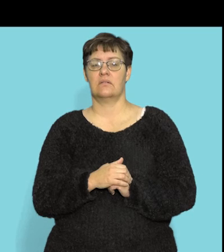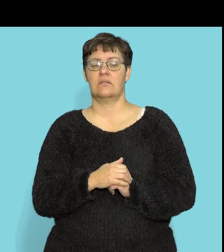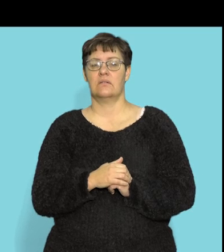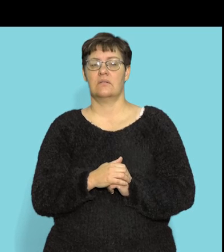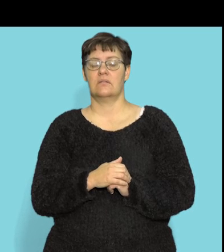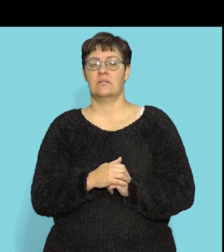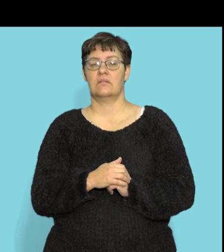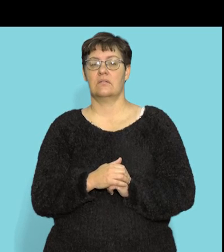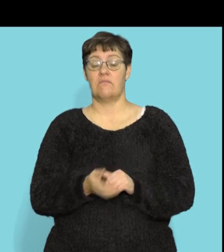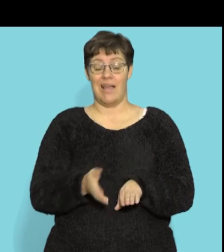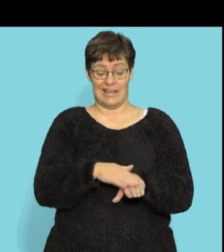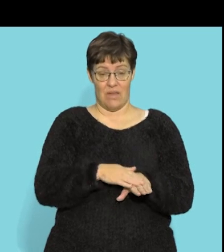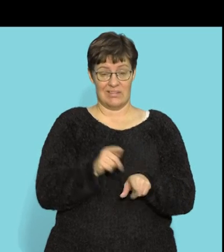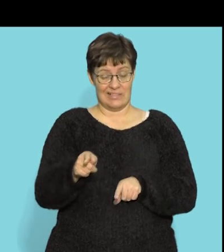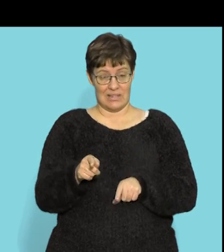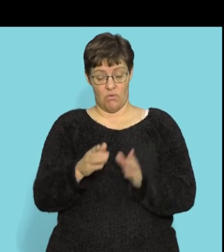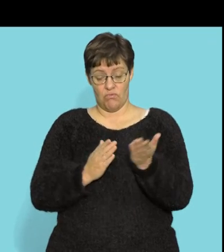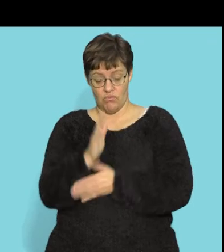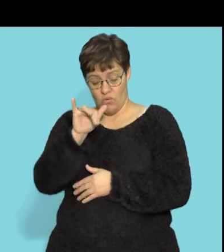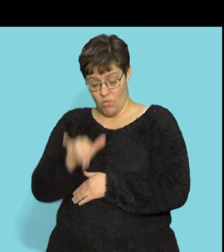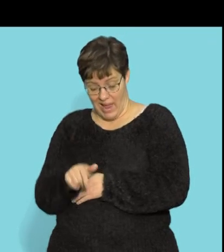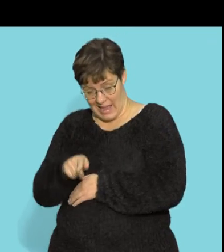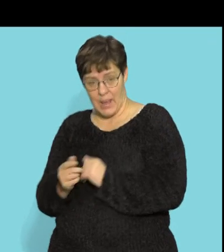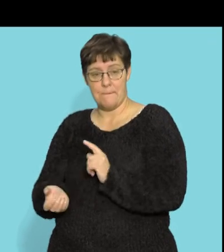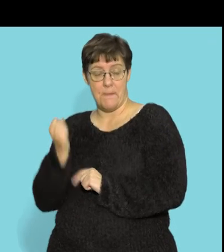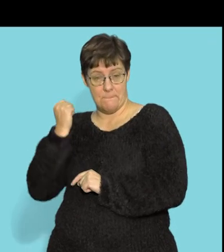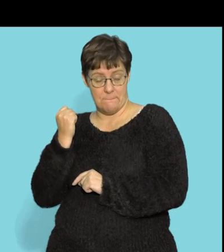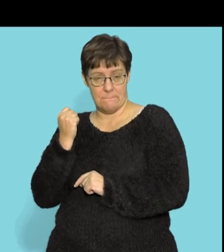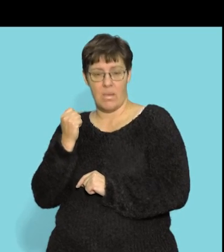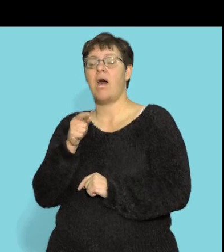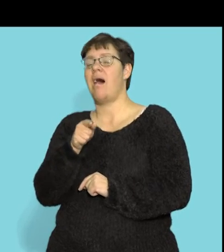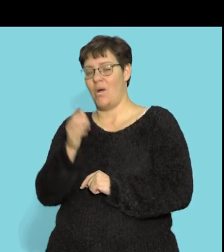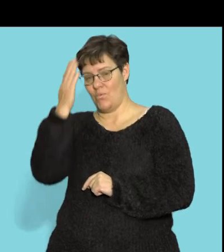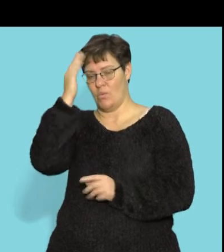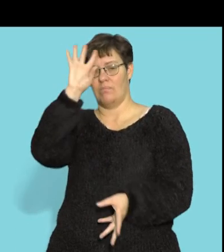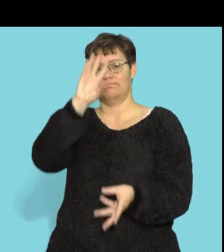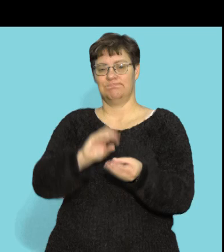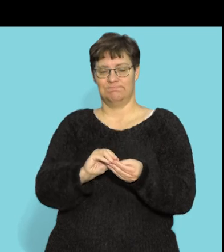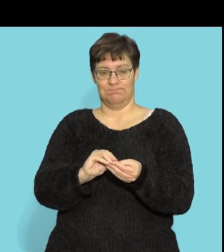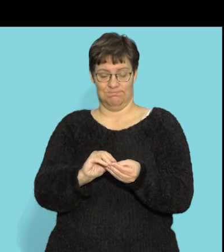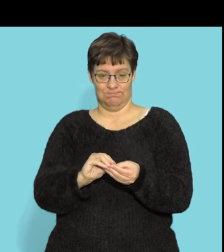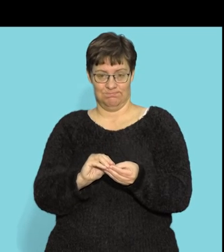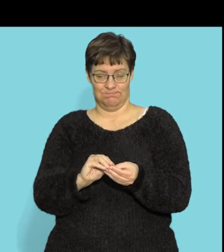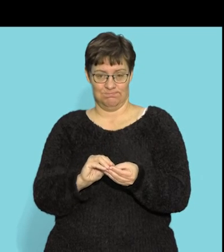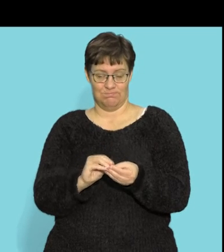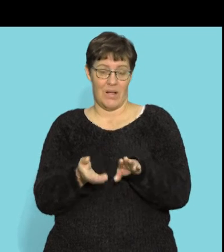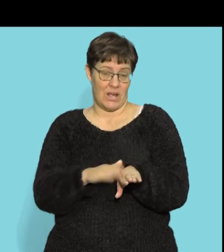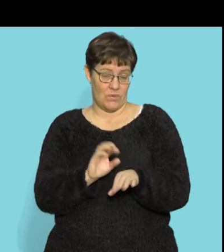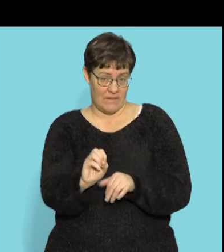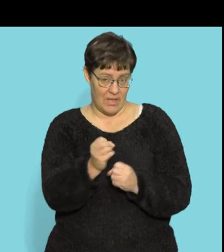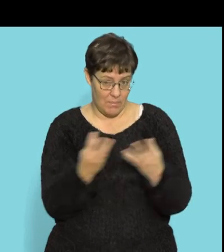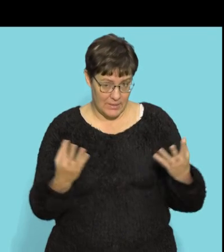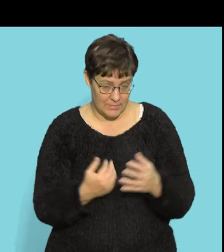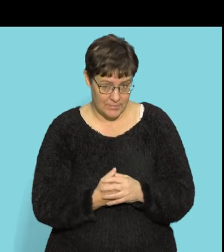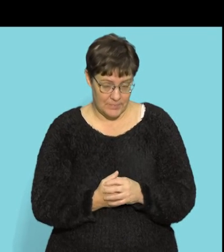can find the current through Y, okay, we are able to determine the total current, right? So